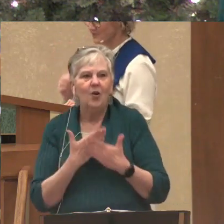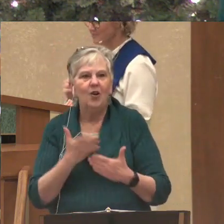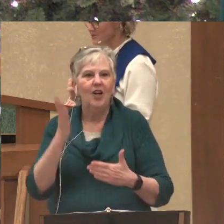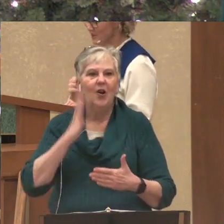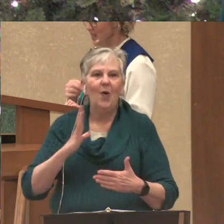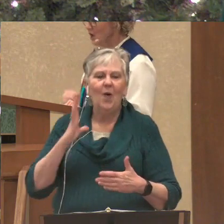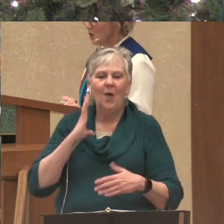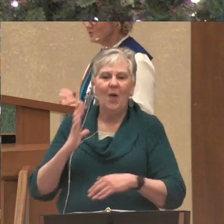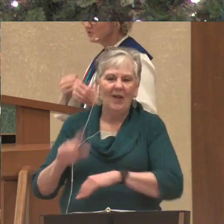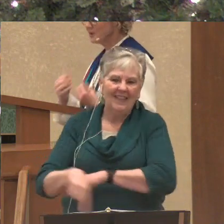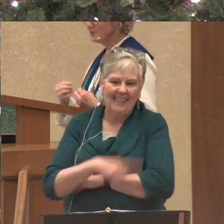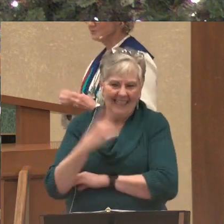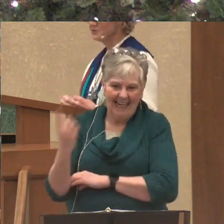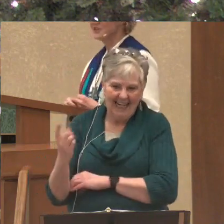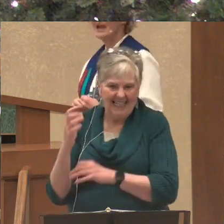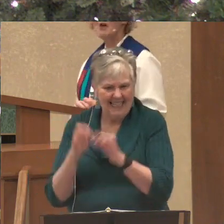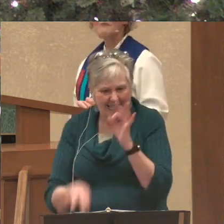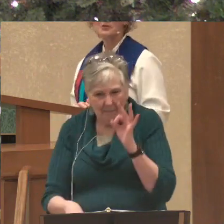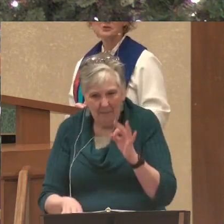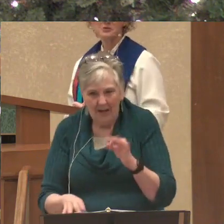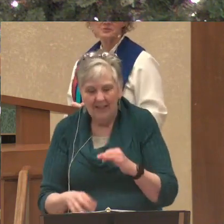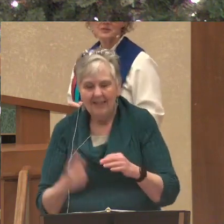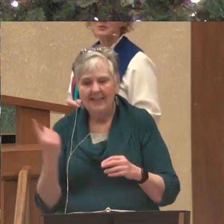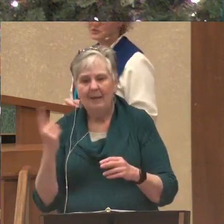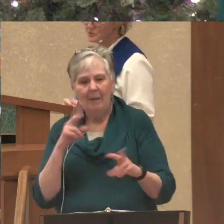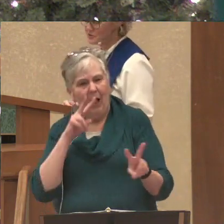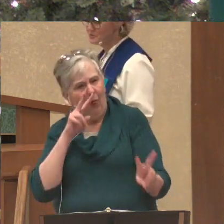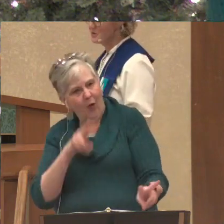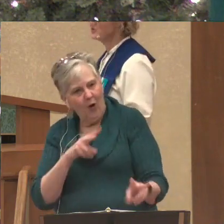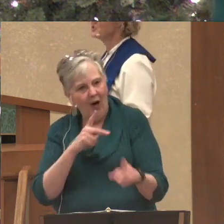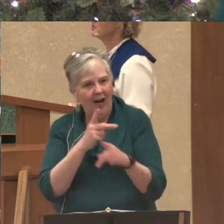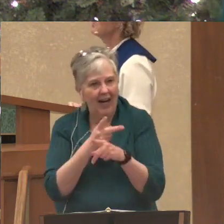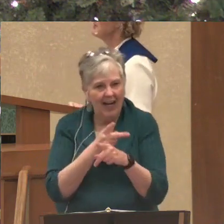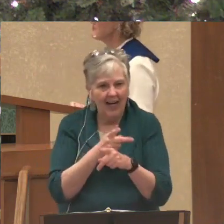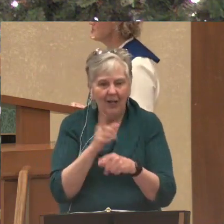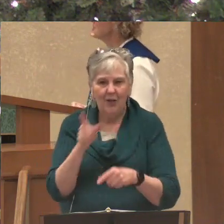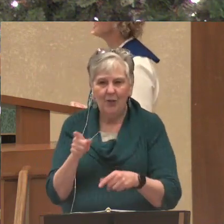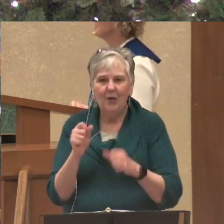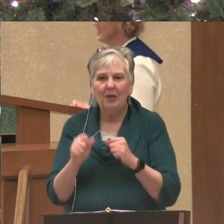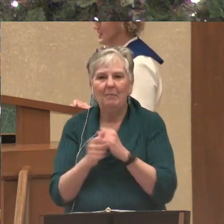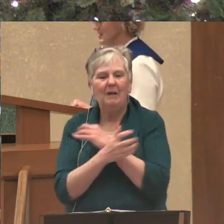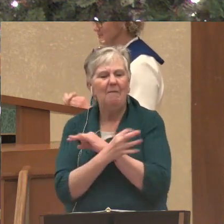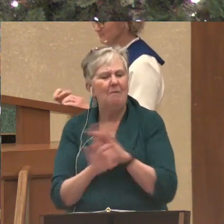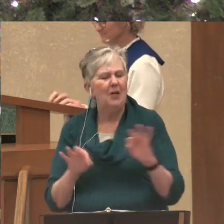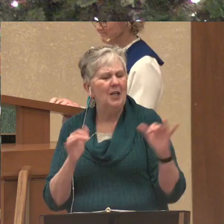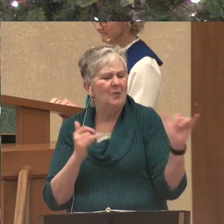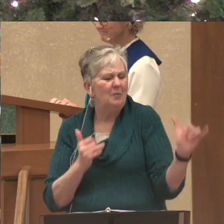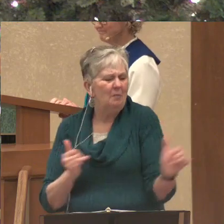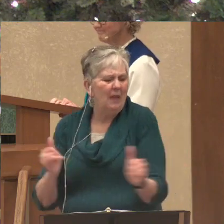was simple, when someone was looking out for you so you could just be free to play.